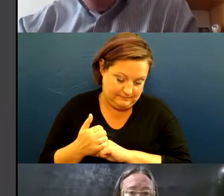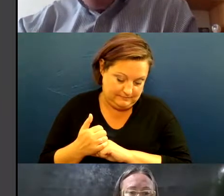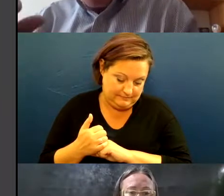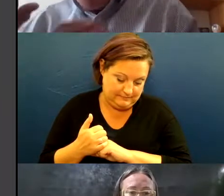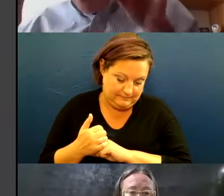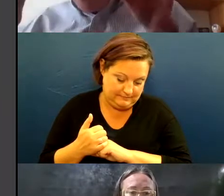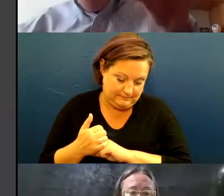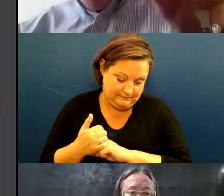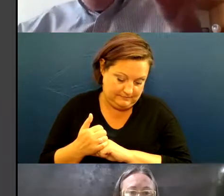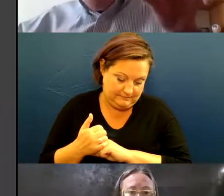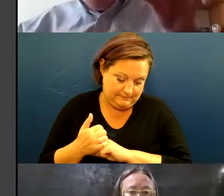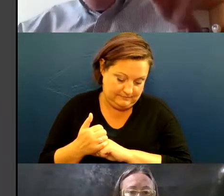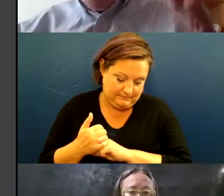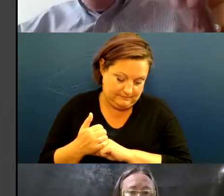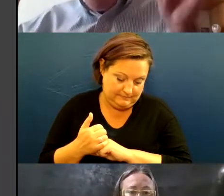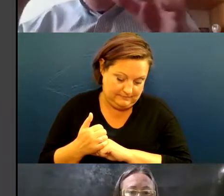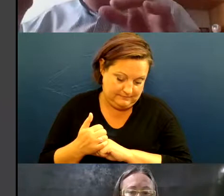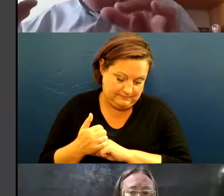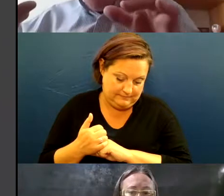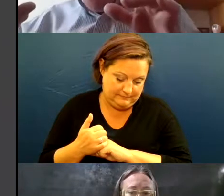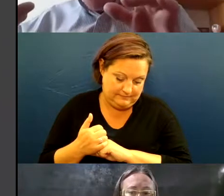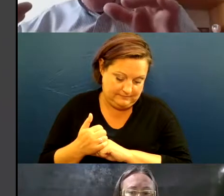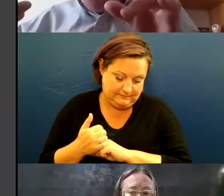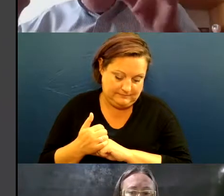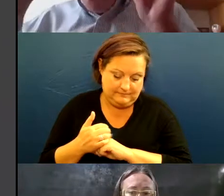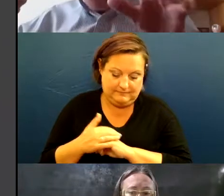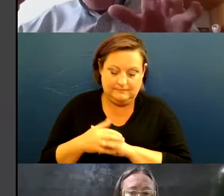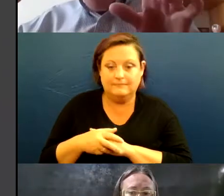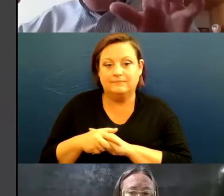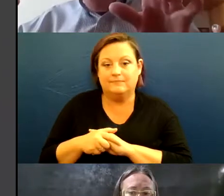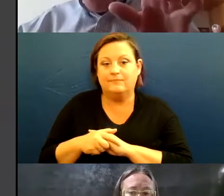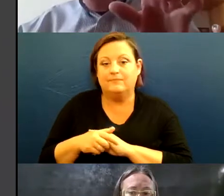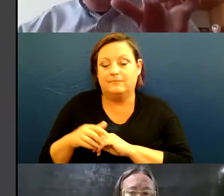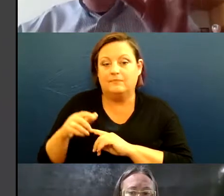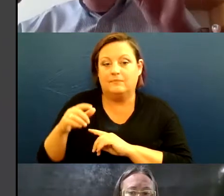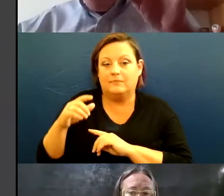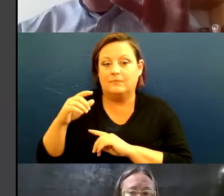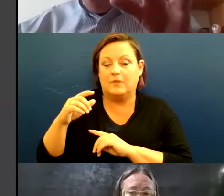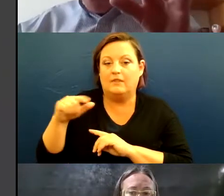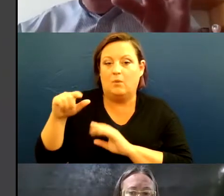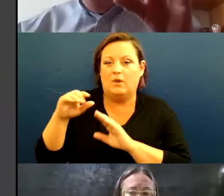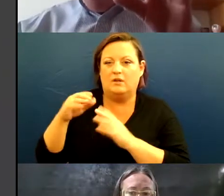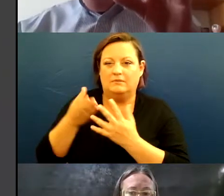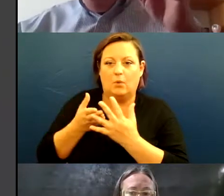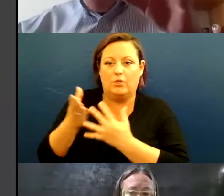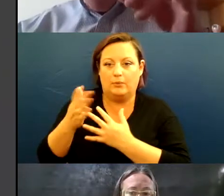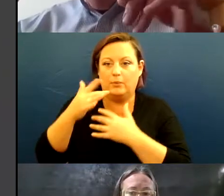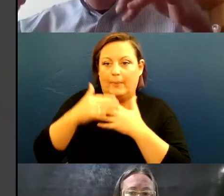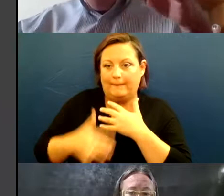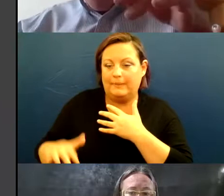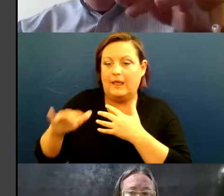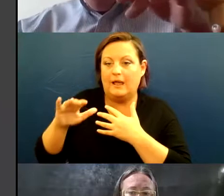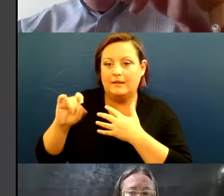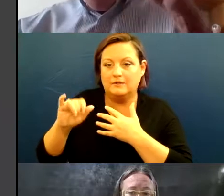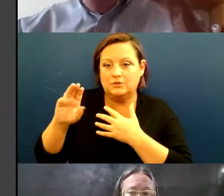well, it seems to be frozen. Anyway, they will go through the bloodstream, find the site of inflammation. They stop, they tether,